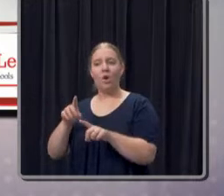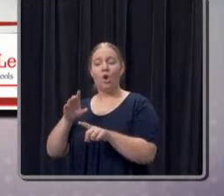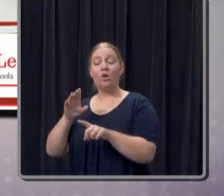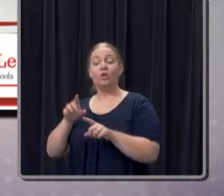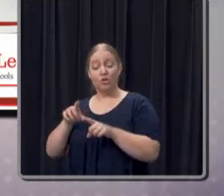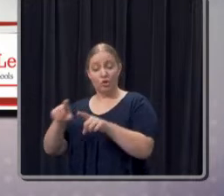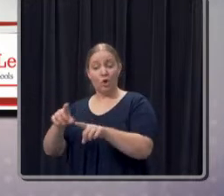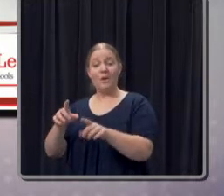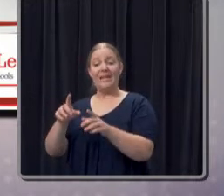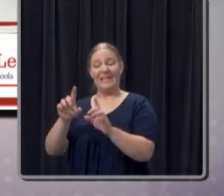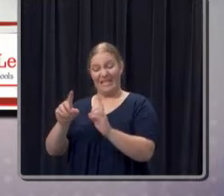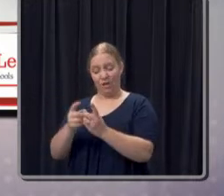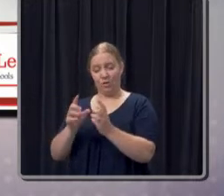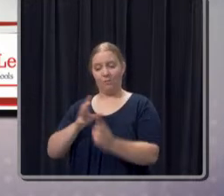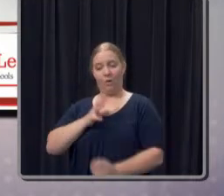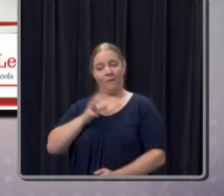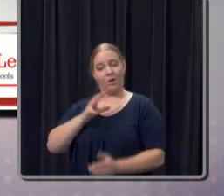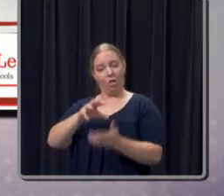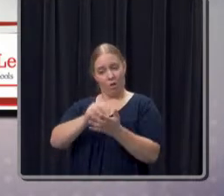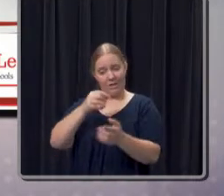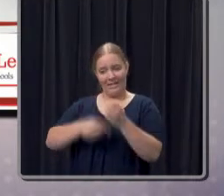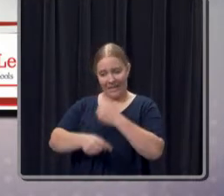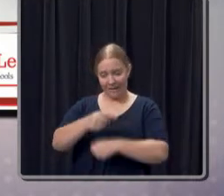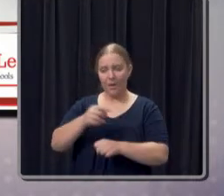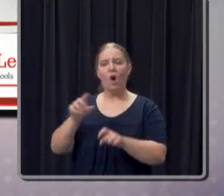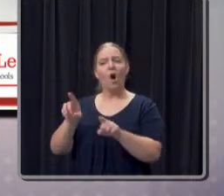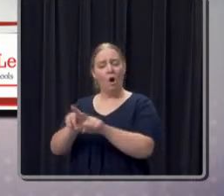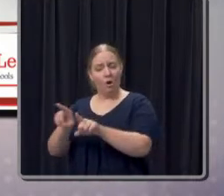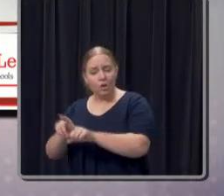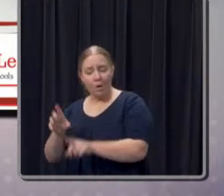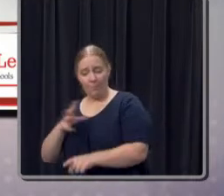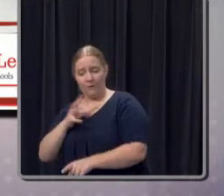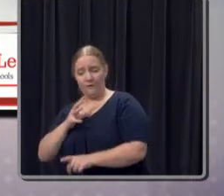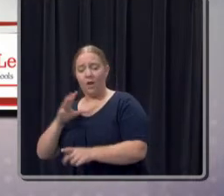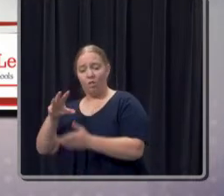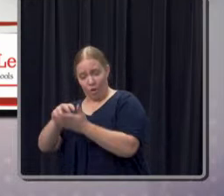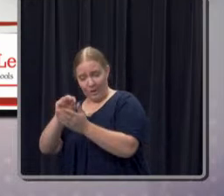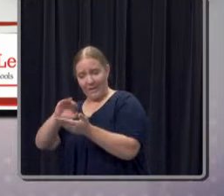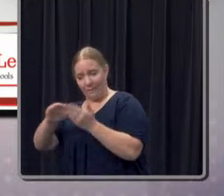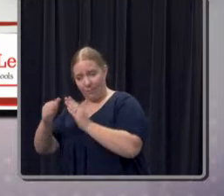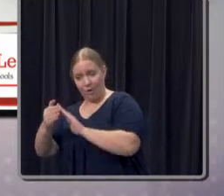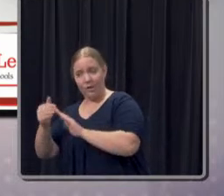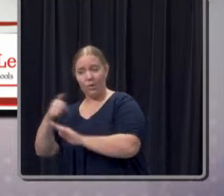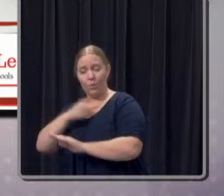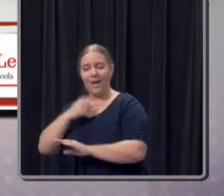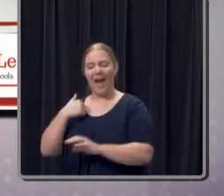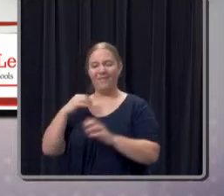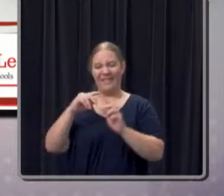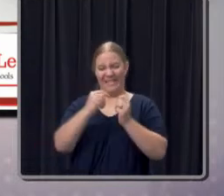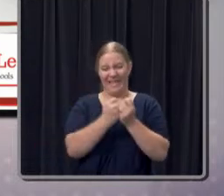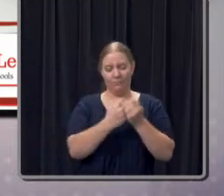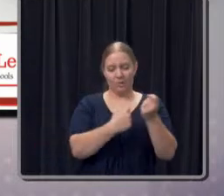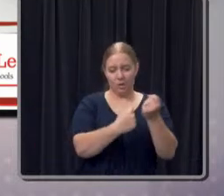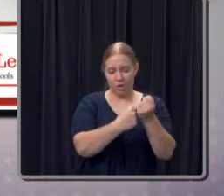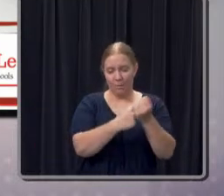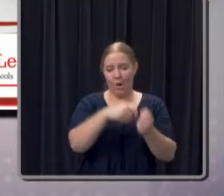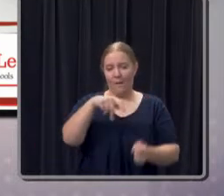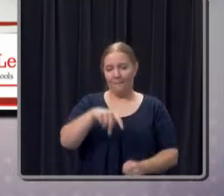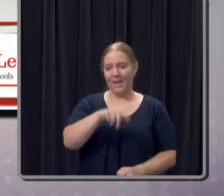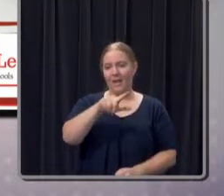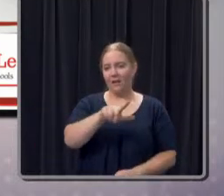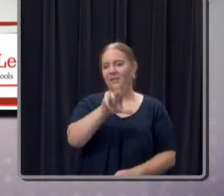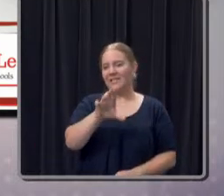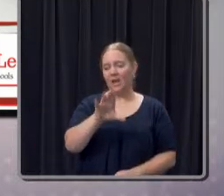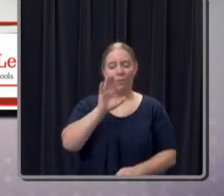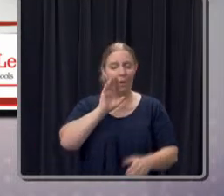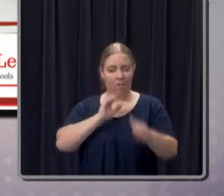our district professional learning days, but also through our professional learning communities. We have teams that support our PLCs.